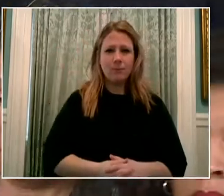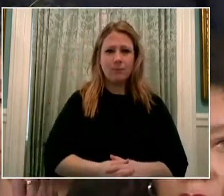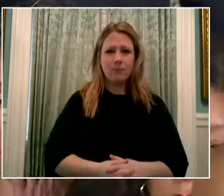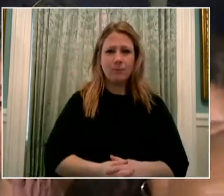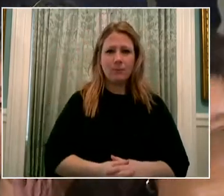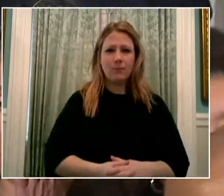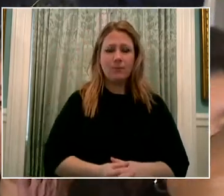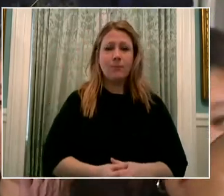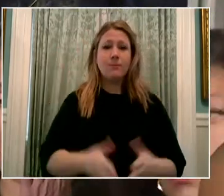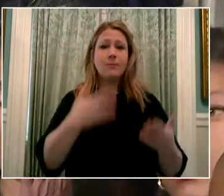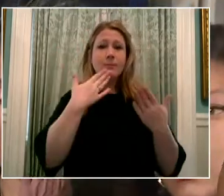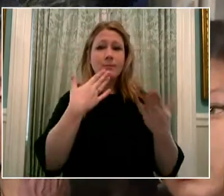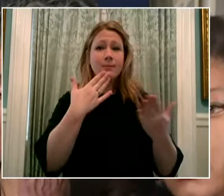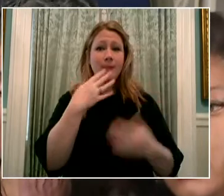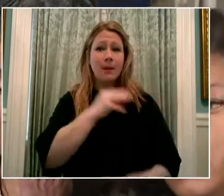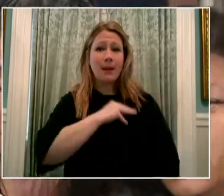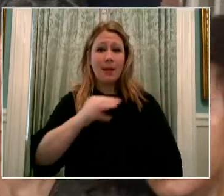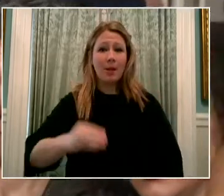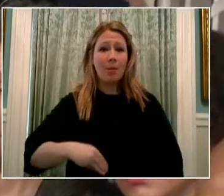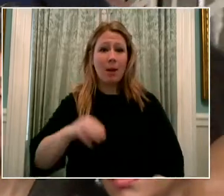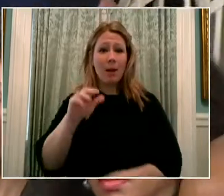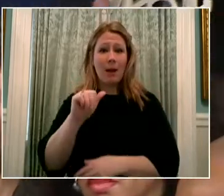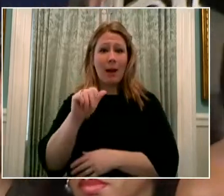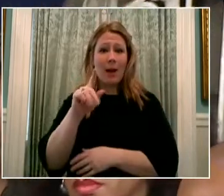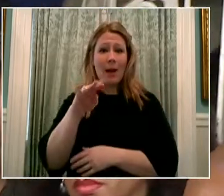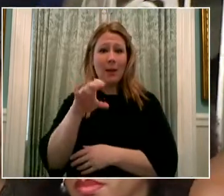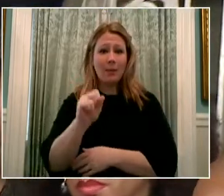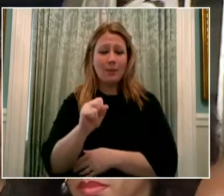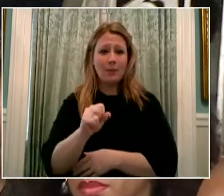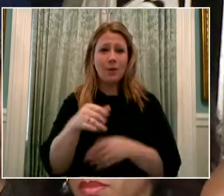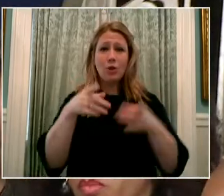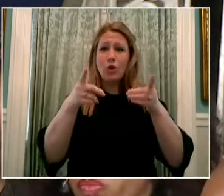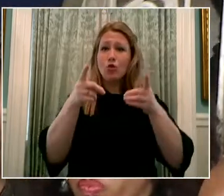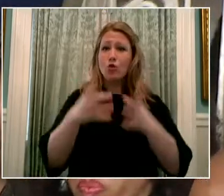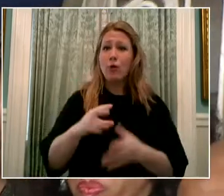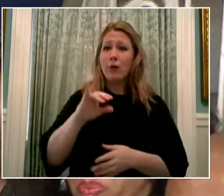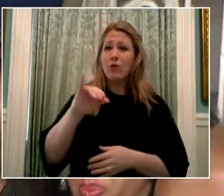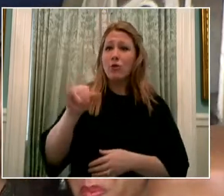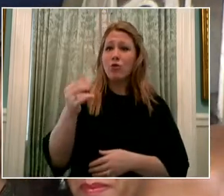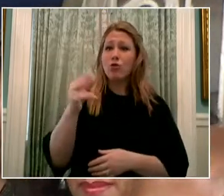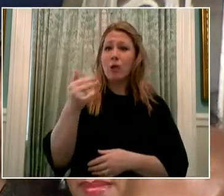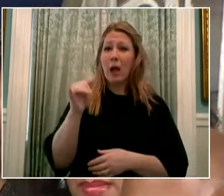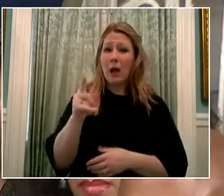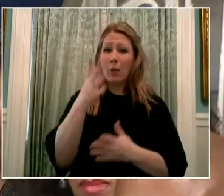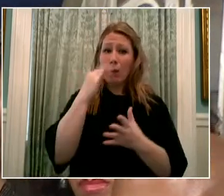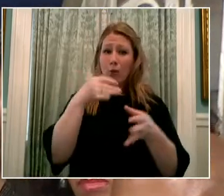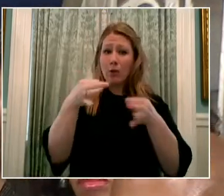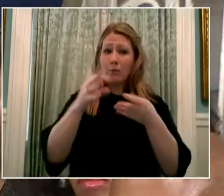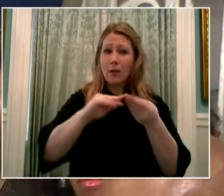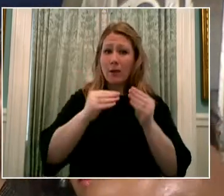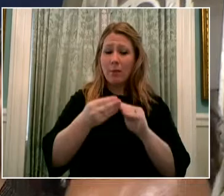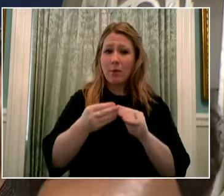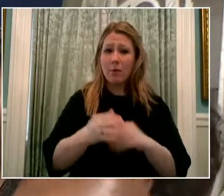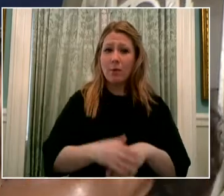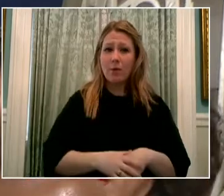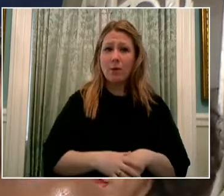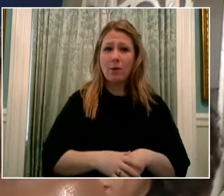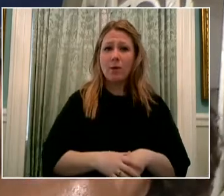Thank you, Mayor Adams. Director Jihad, you want to come and walk us through the numbers, please? Yes, it's very simple. I mean,